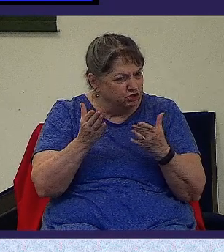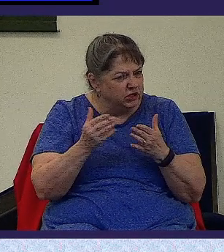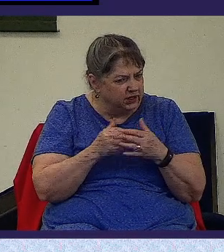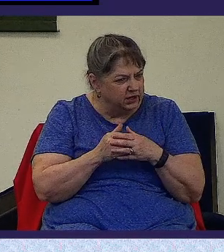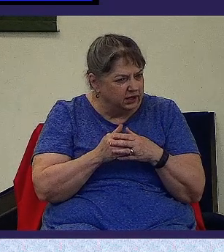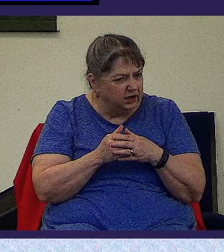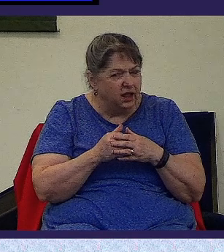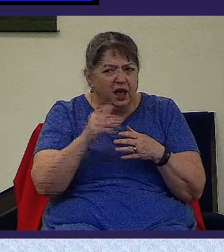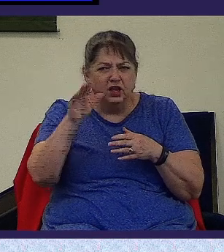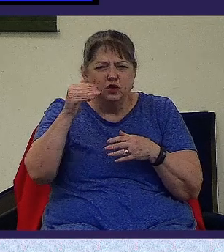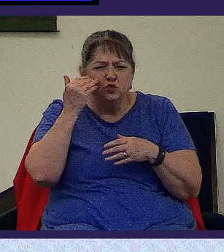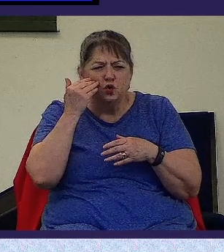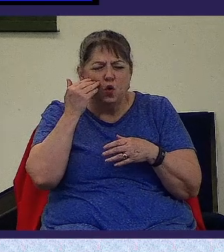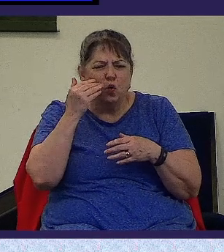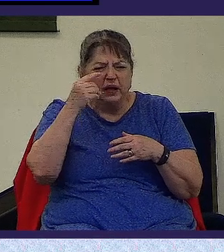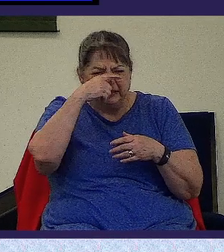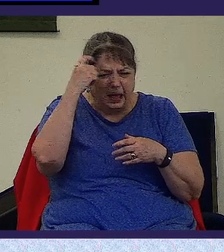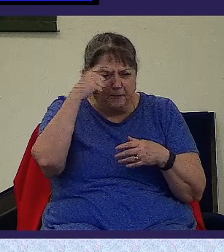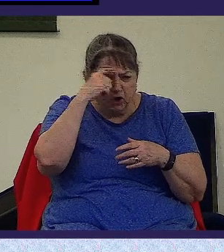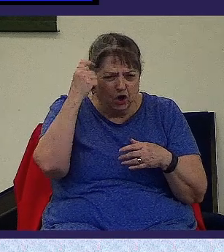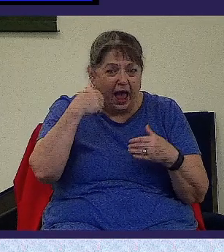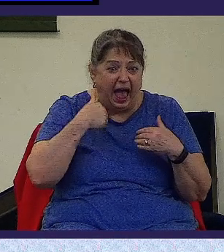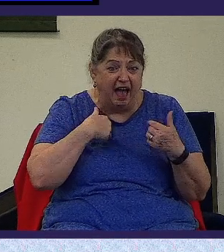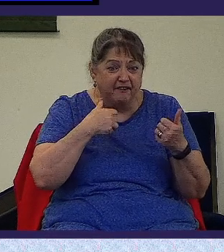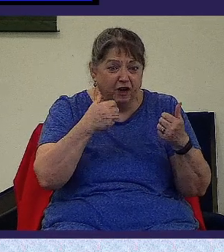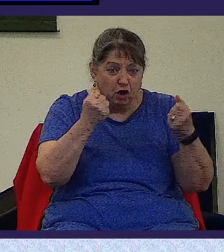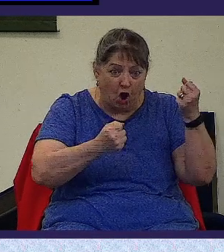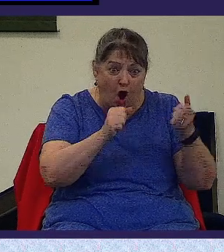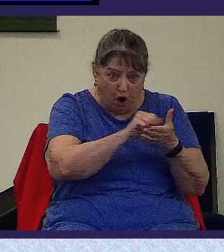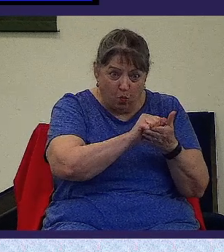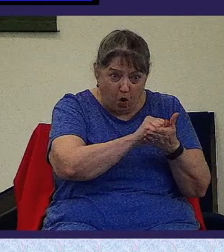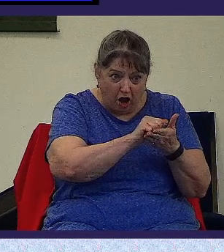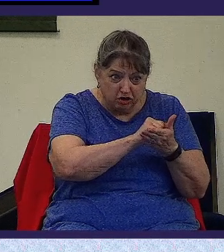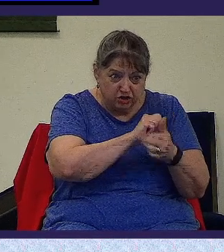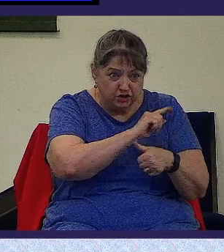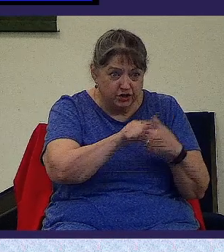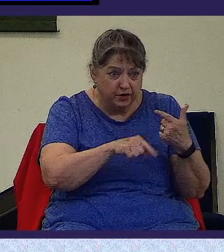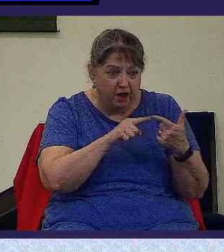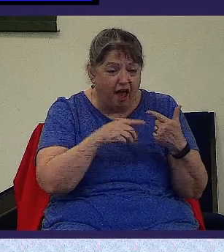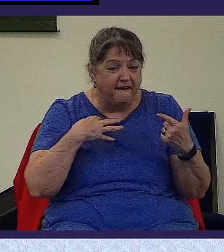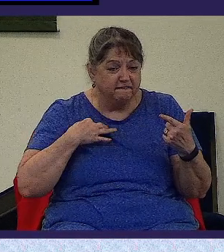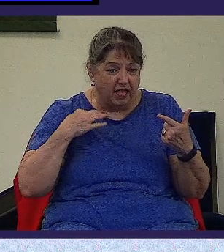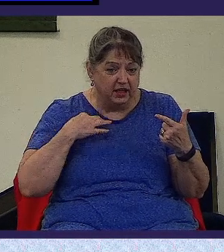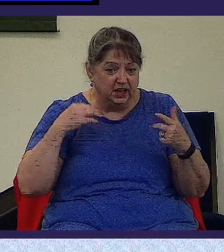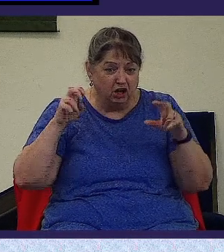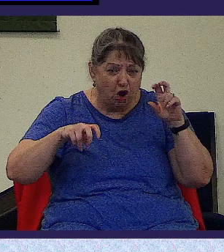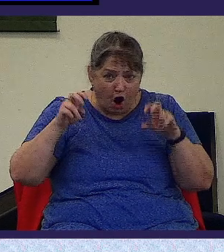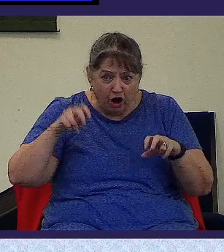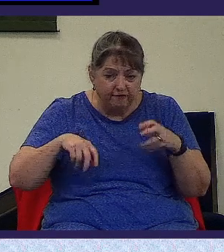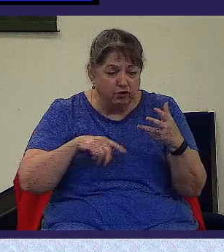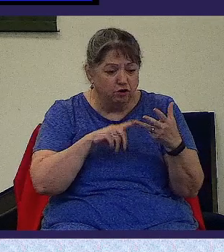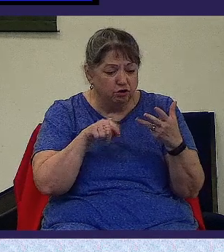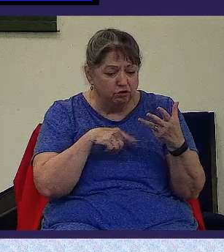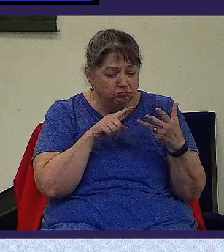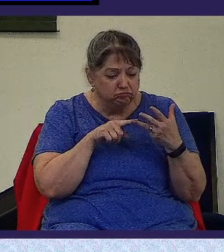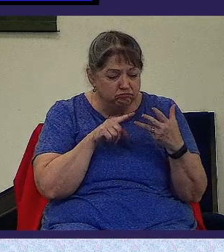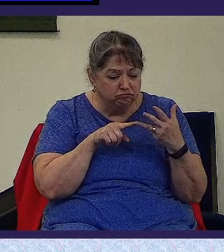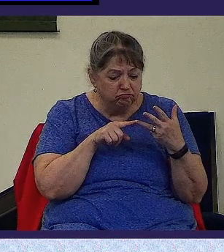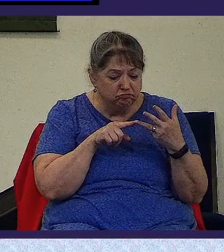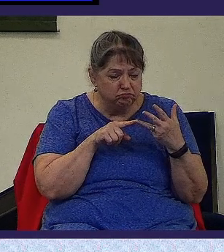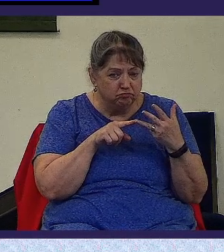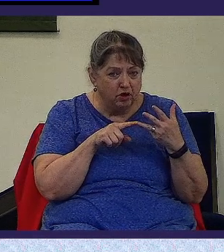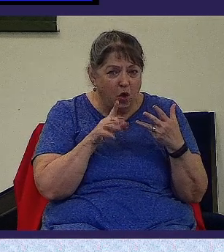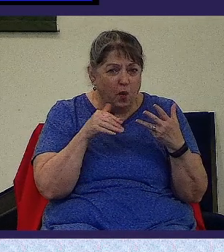the car watch ministry coming up we have some volunteer work at the carnival coming up we have um ministry we have